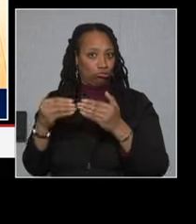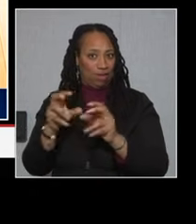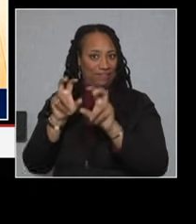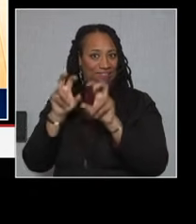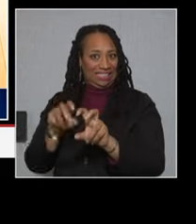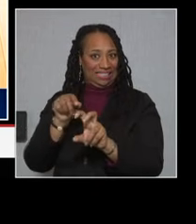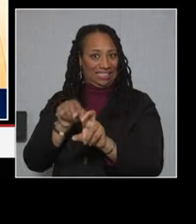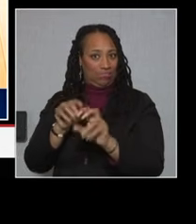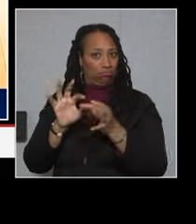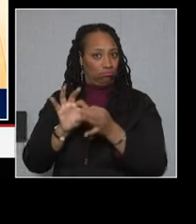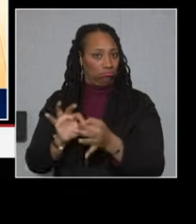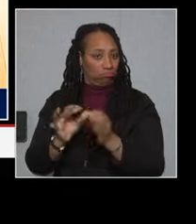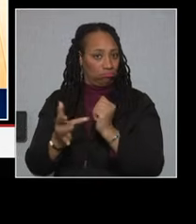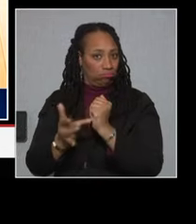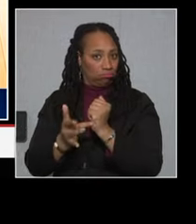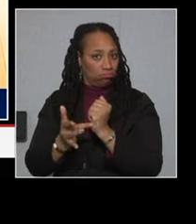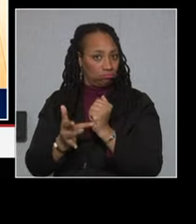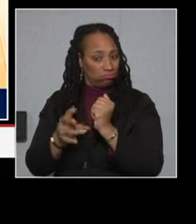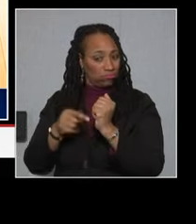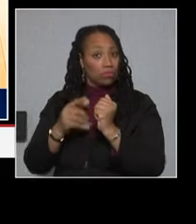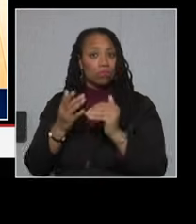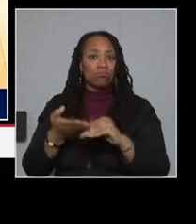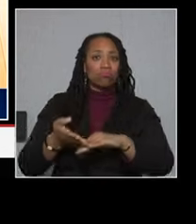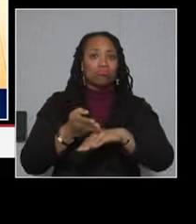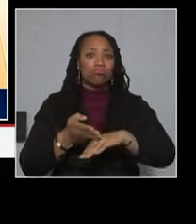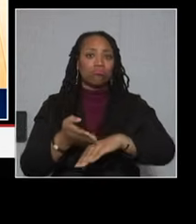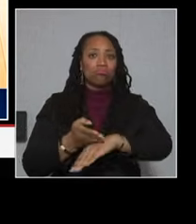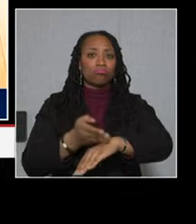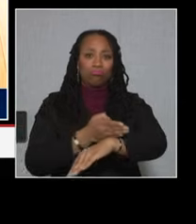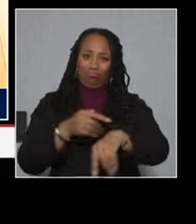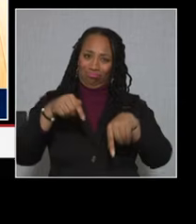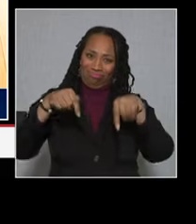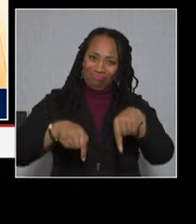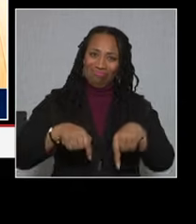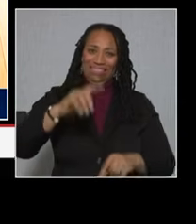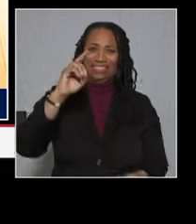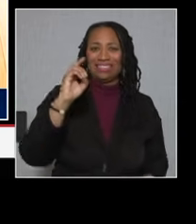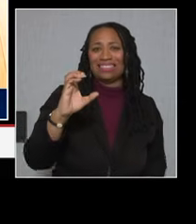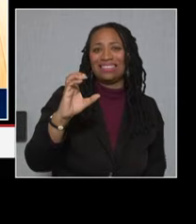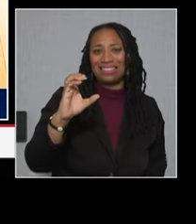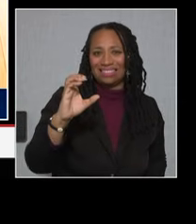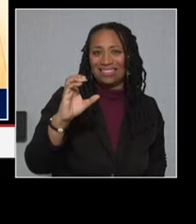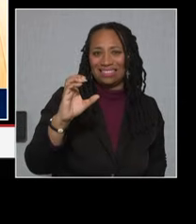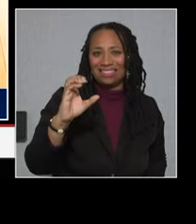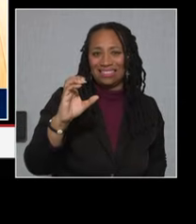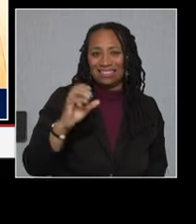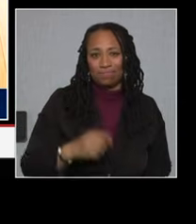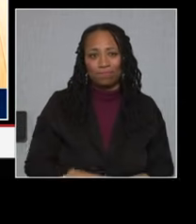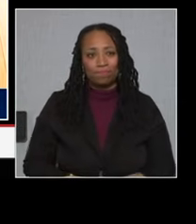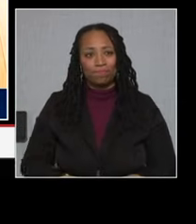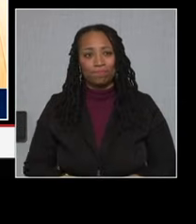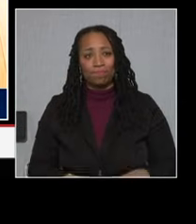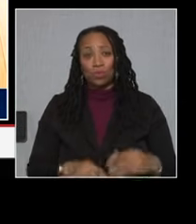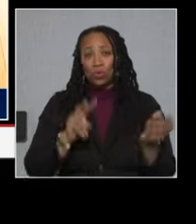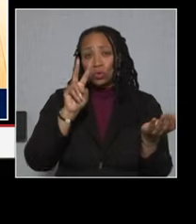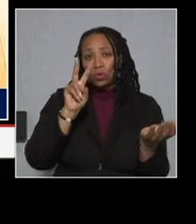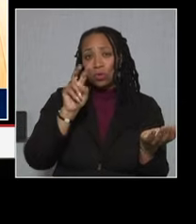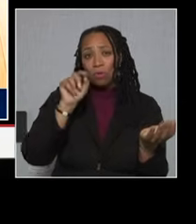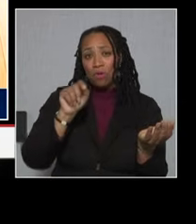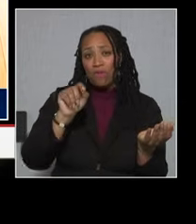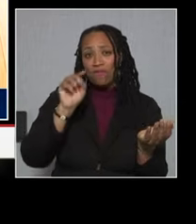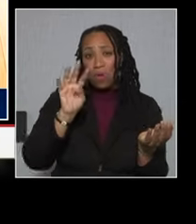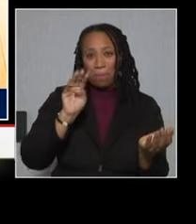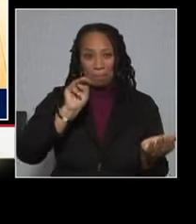investments such as our $2.4 million Technology Ecosystem Fund, which is designed to grow technology, the